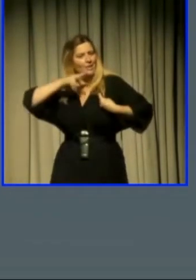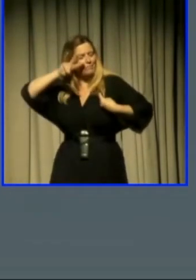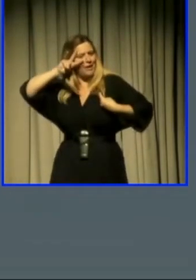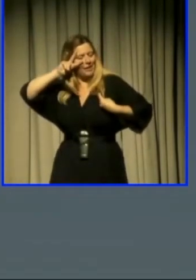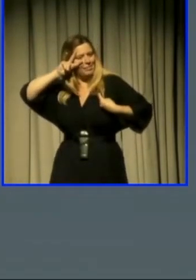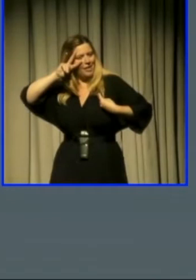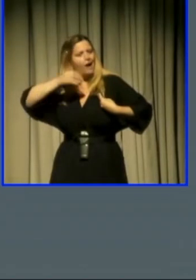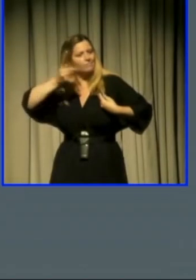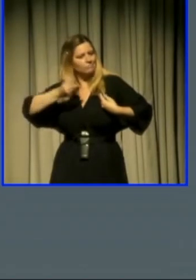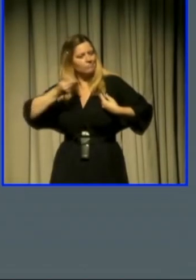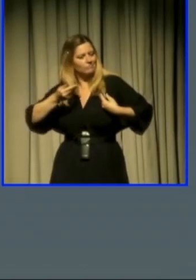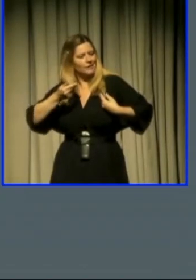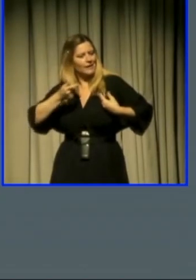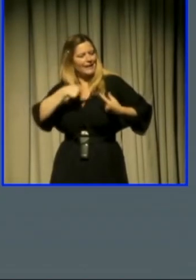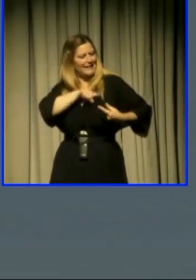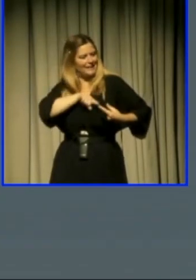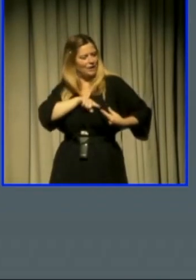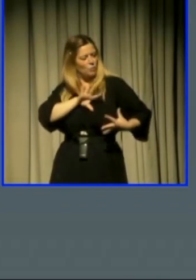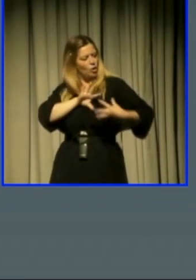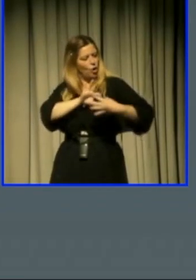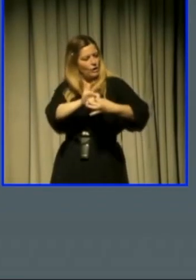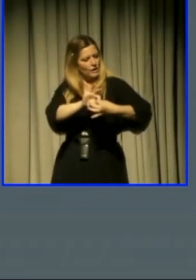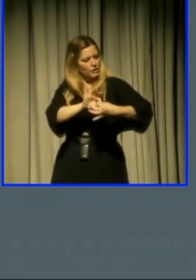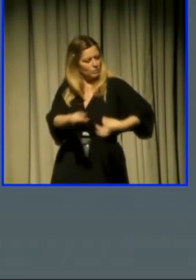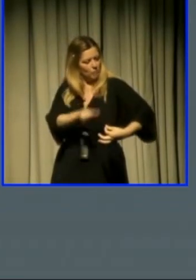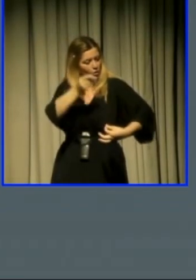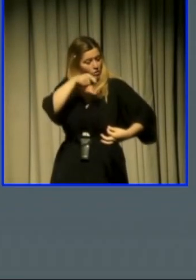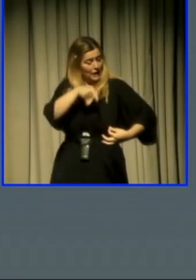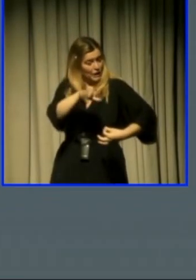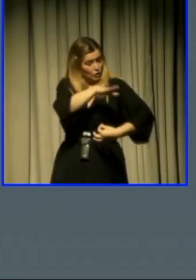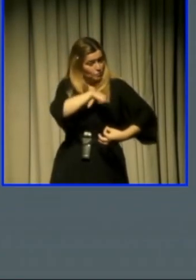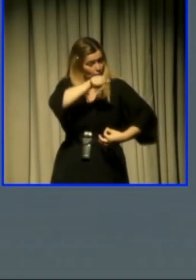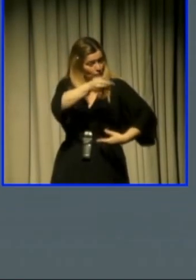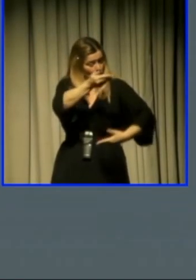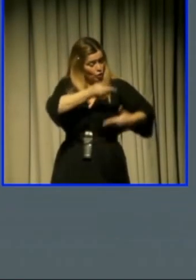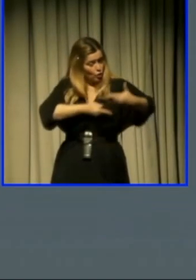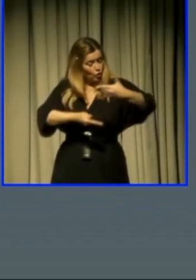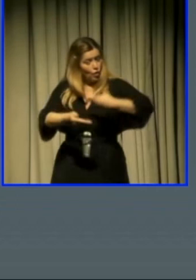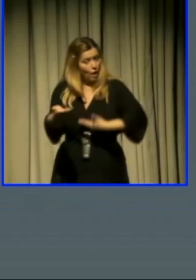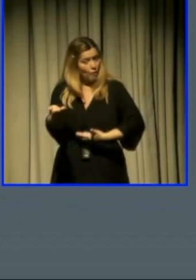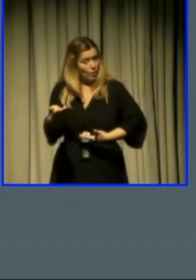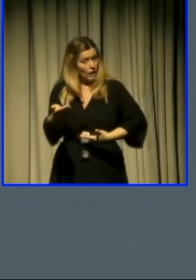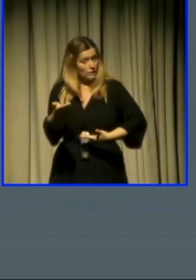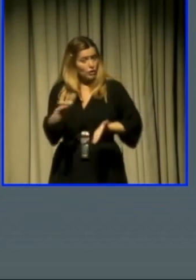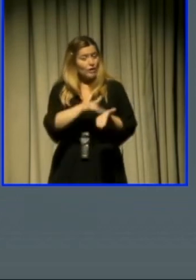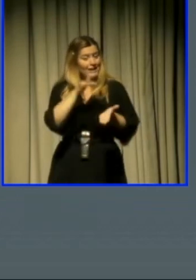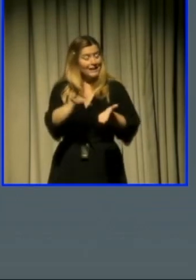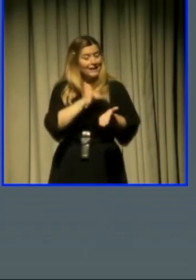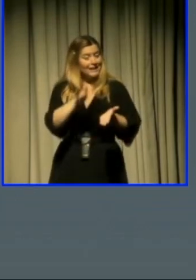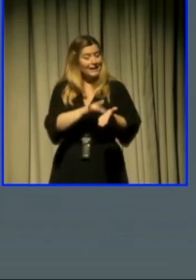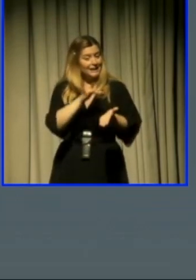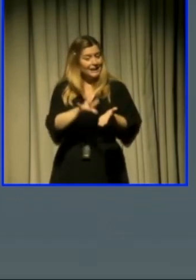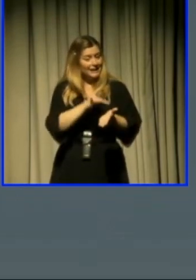Burberry, they collaborated with the magazine Elle in Japan,